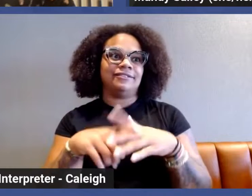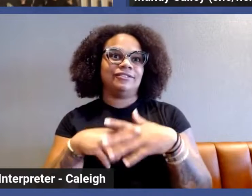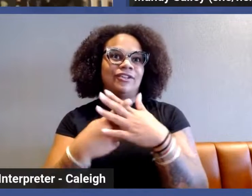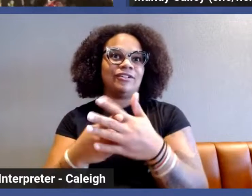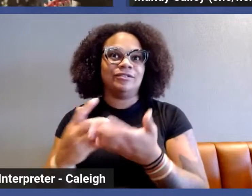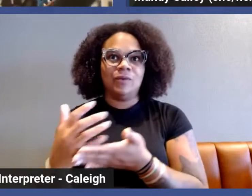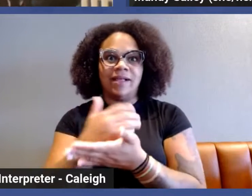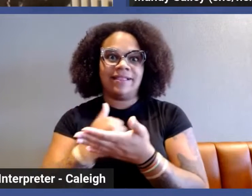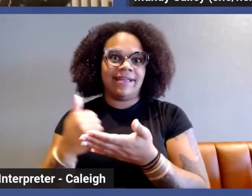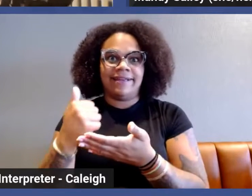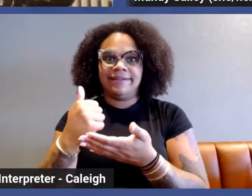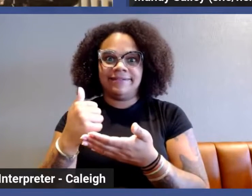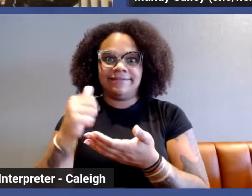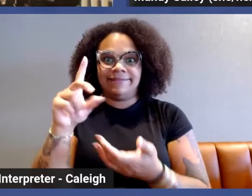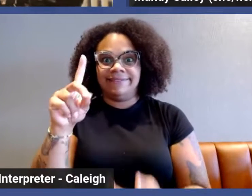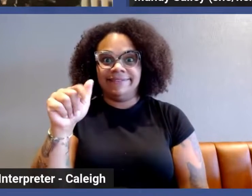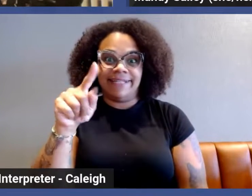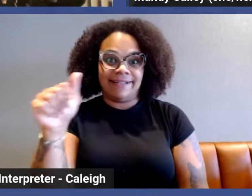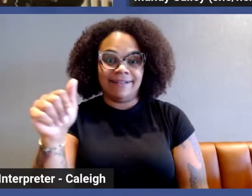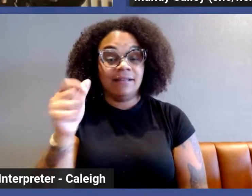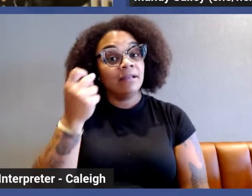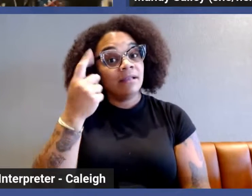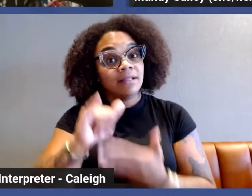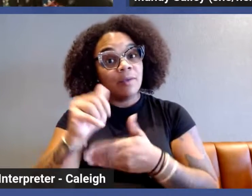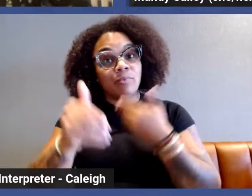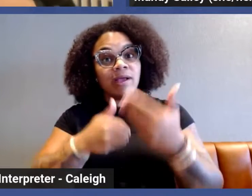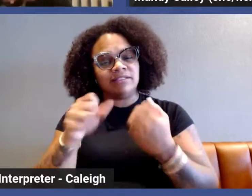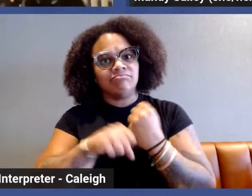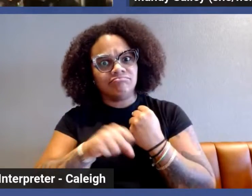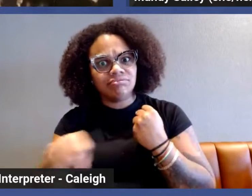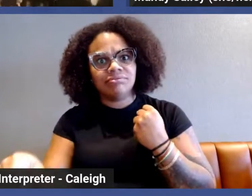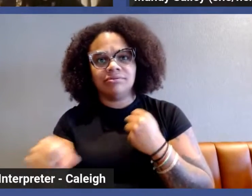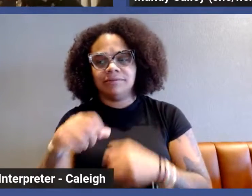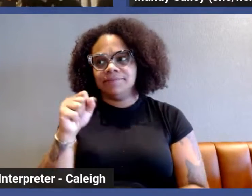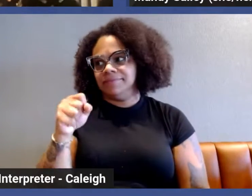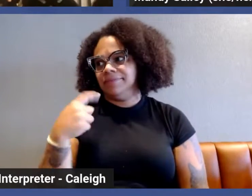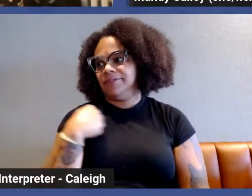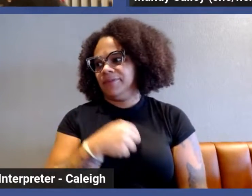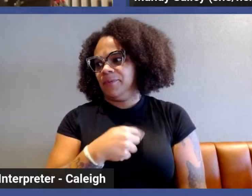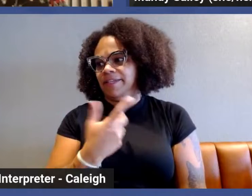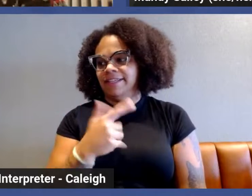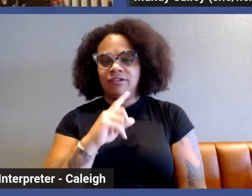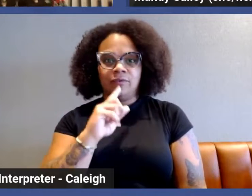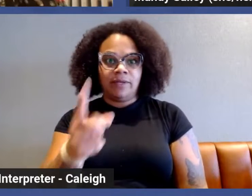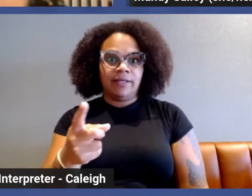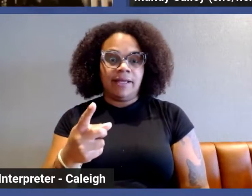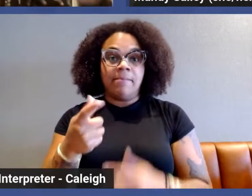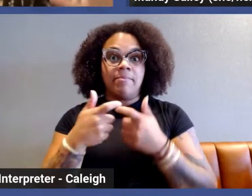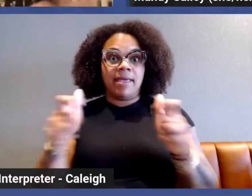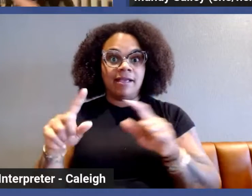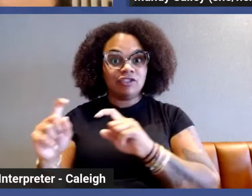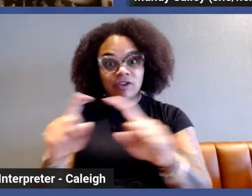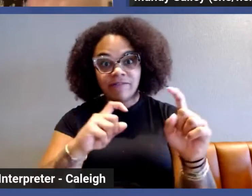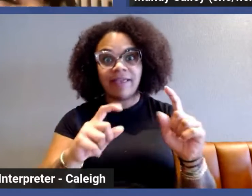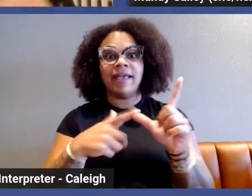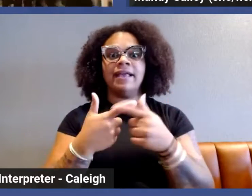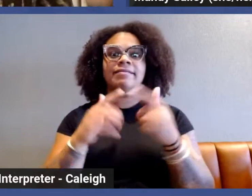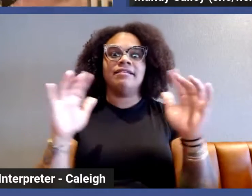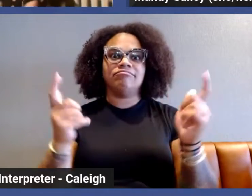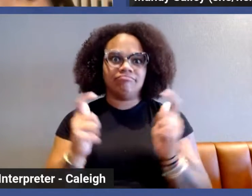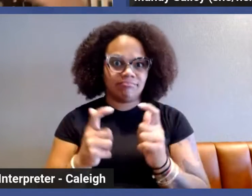collecting data. And it did take a little while. We did a really large survey and then a smaller survey, and then